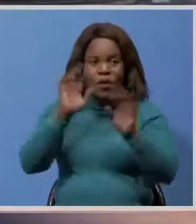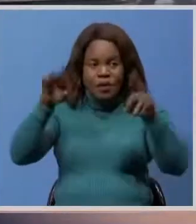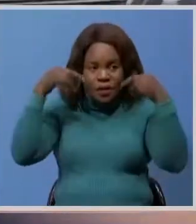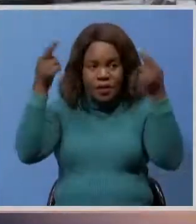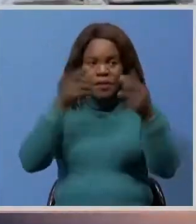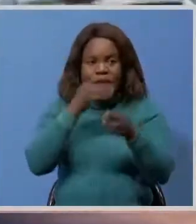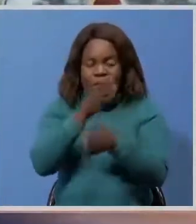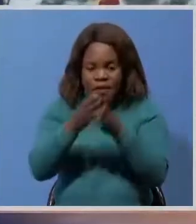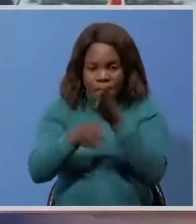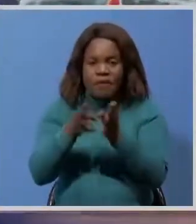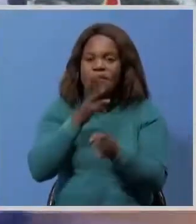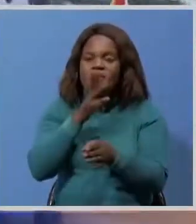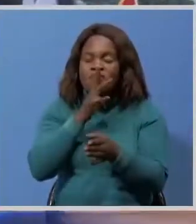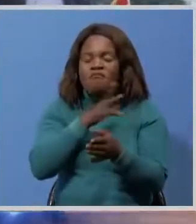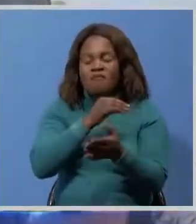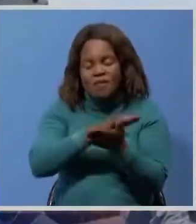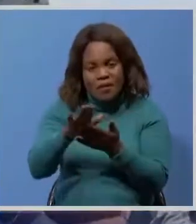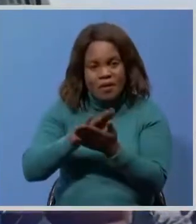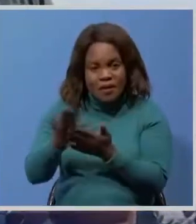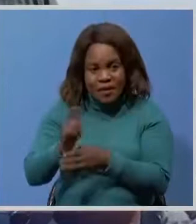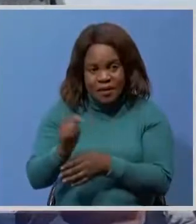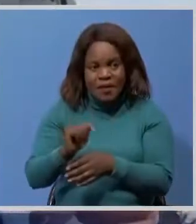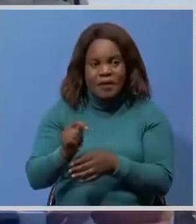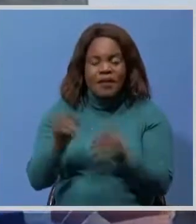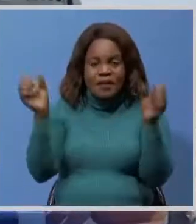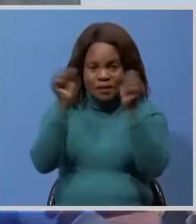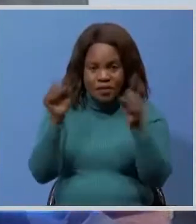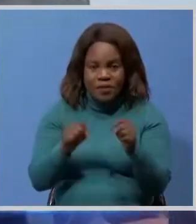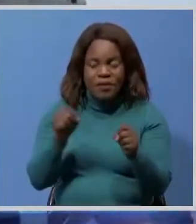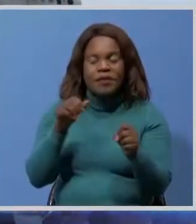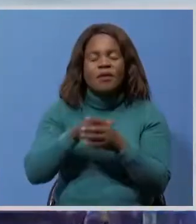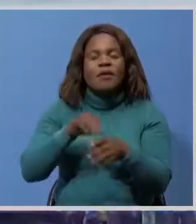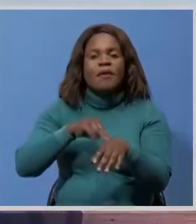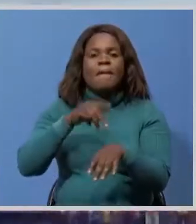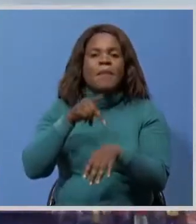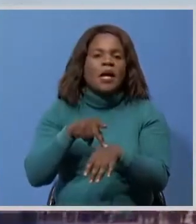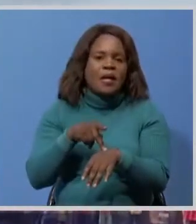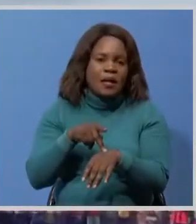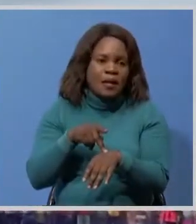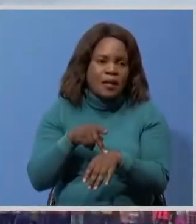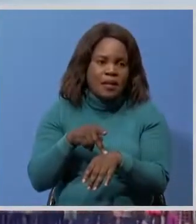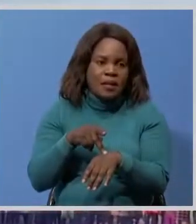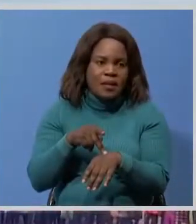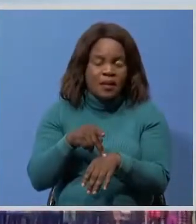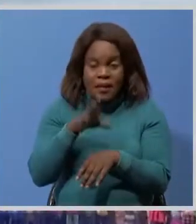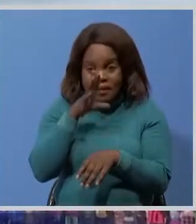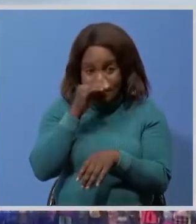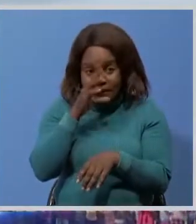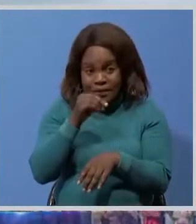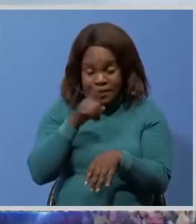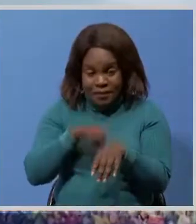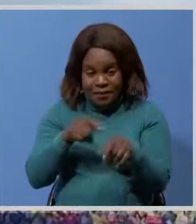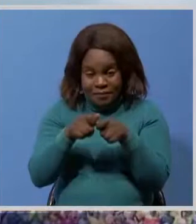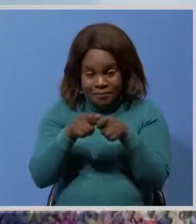and construction of the water and sanitation infrastructure in Chiturika village of Mpika district. Speaking during the